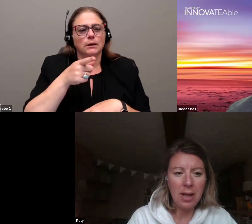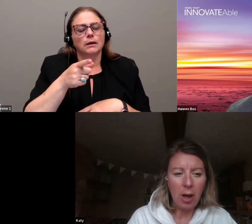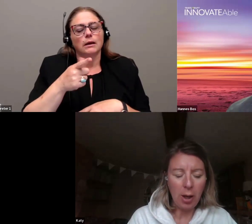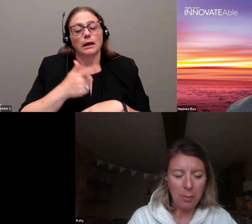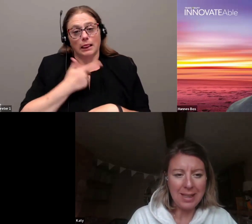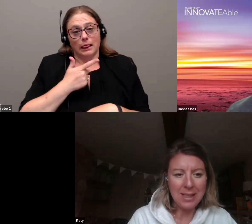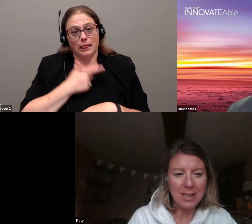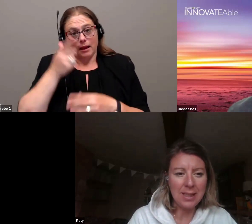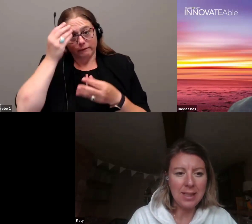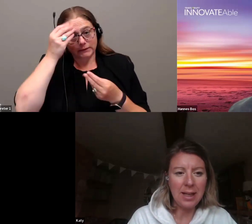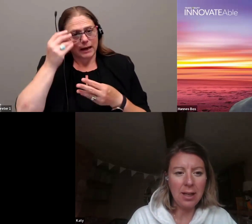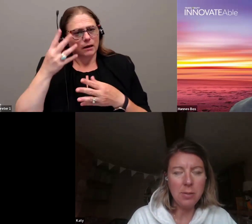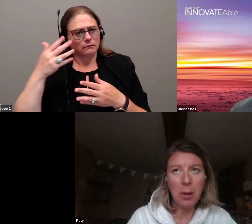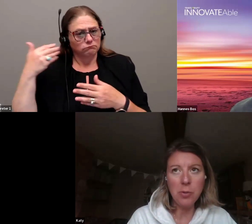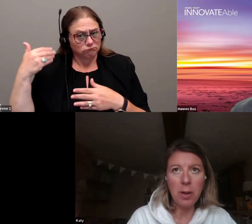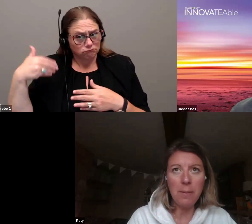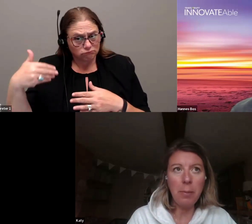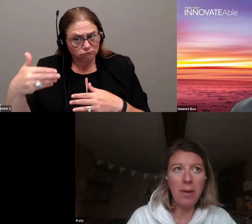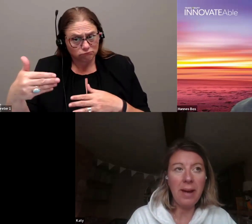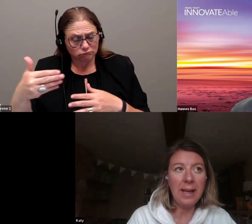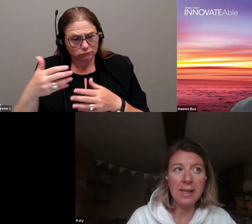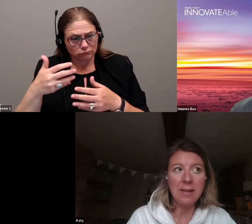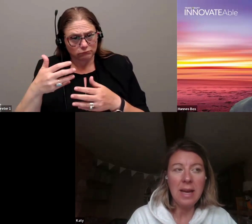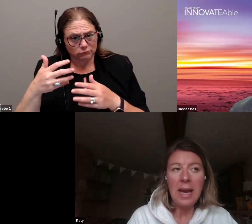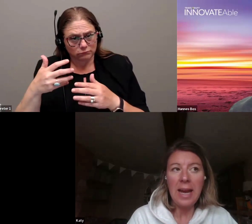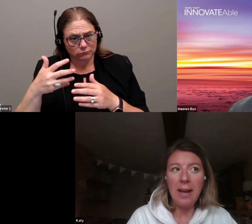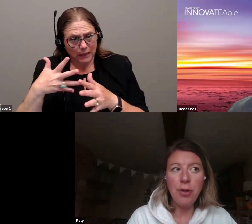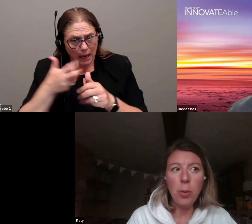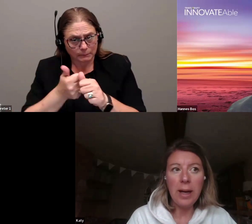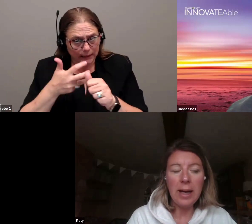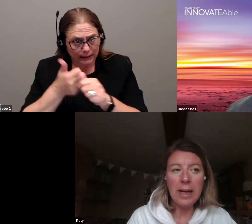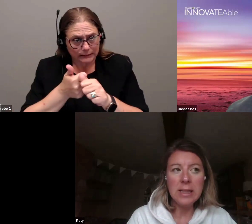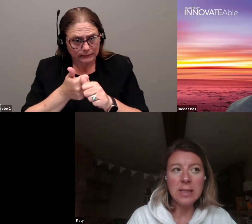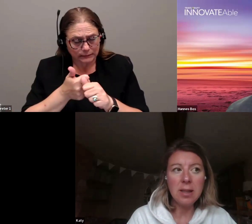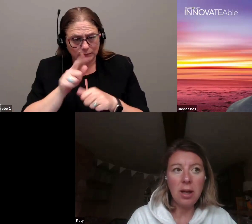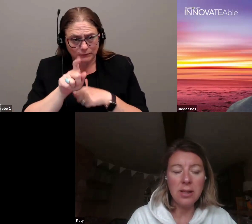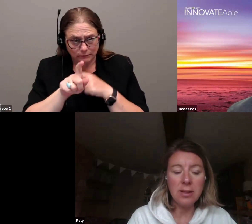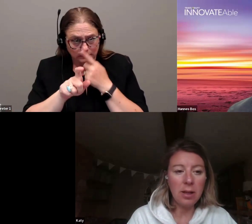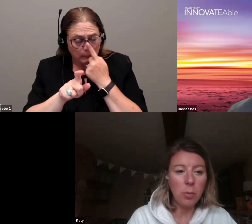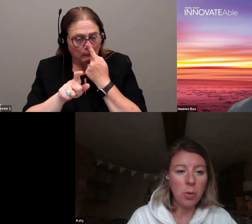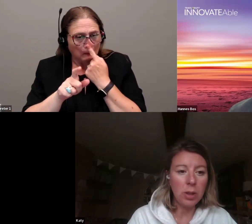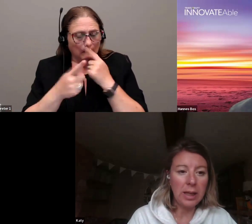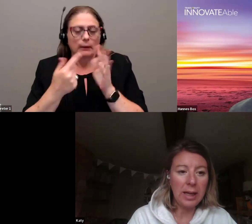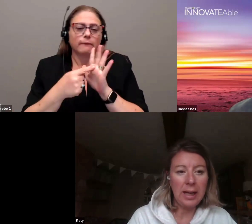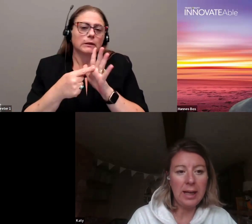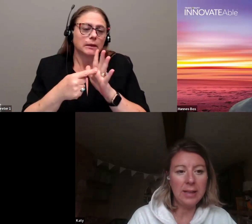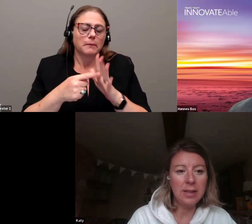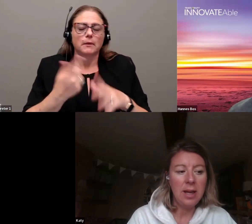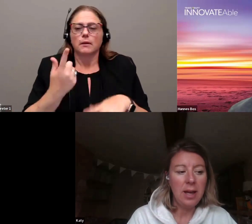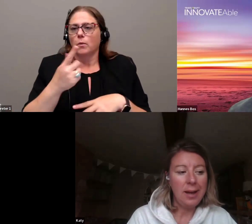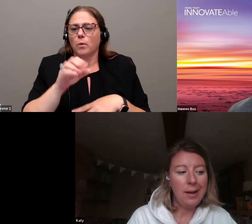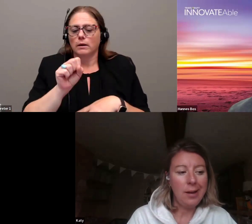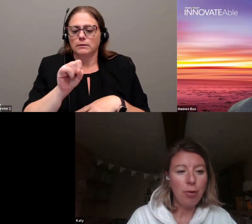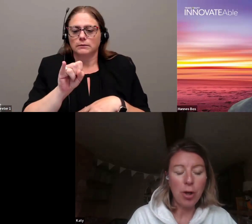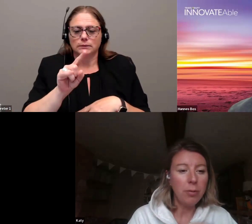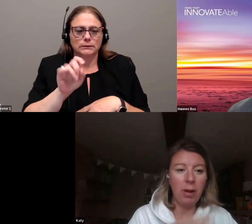data updated? And I suppose what I mean by that is if you had a sidewalk that had